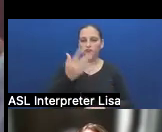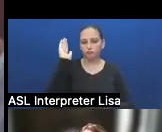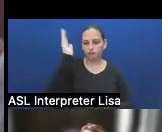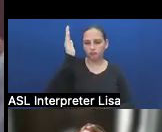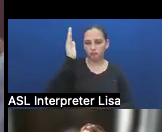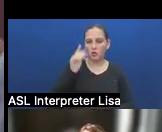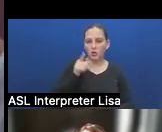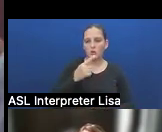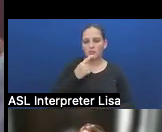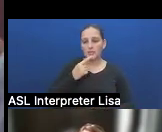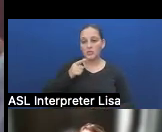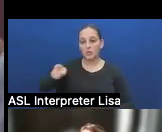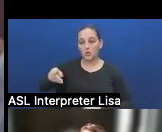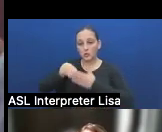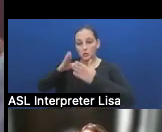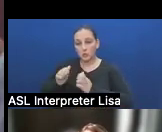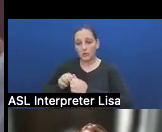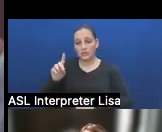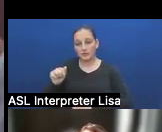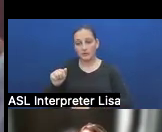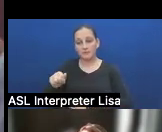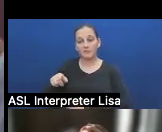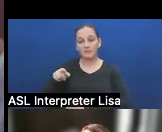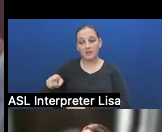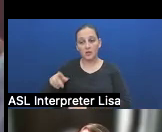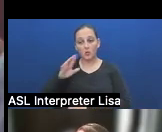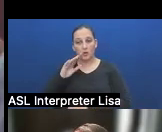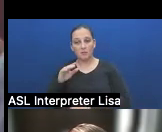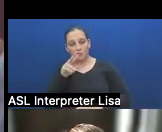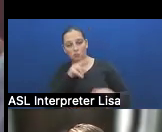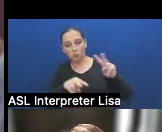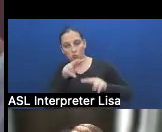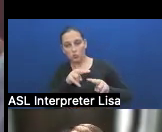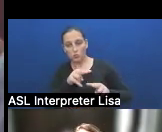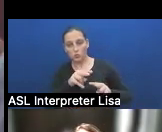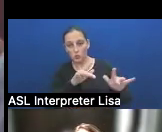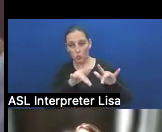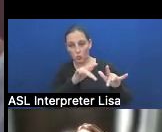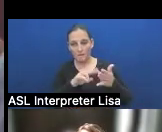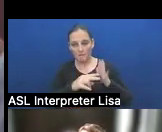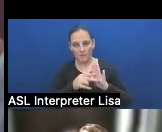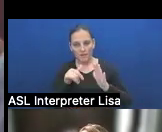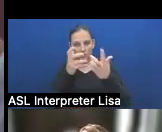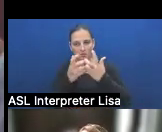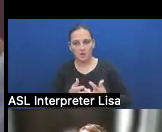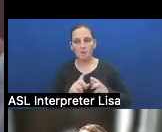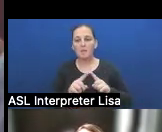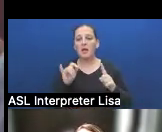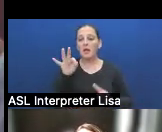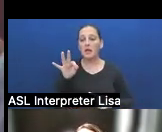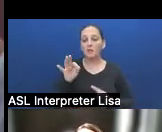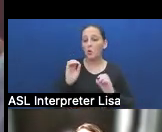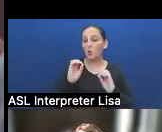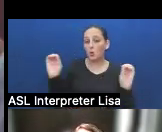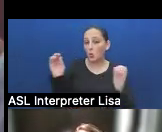that there was a student with a disability who would be accessing the recording. That sounds like an accommodation, but what about if there are no